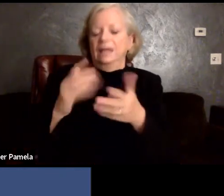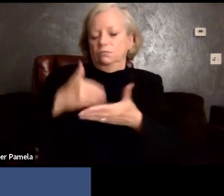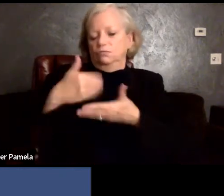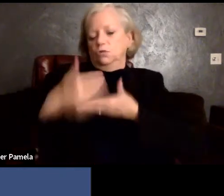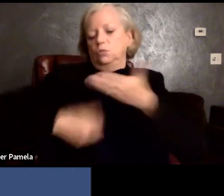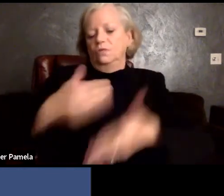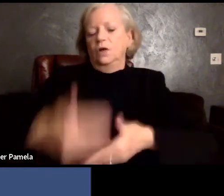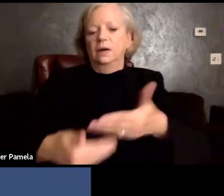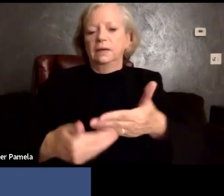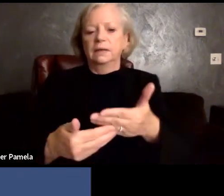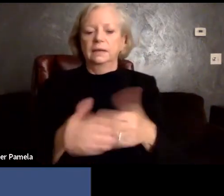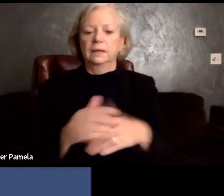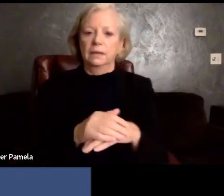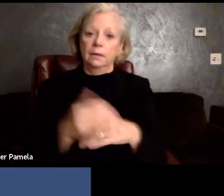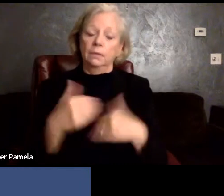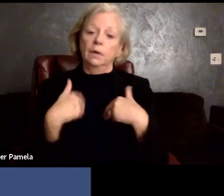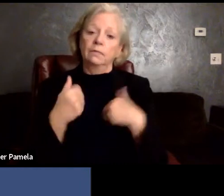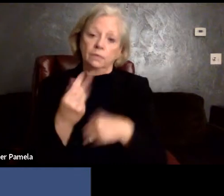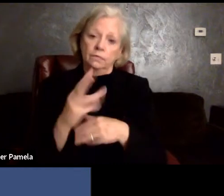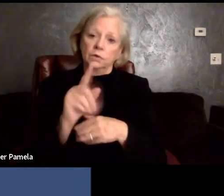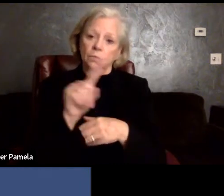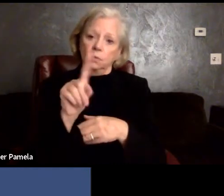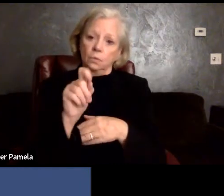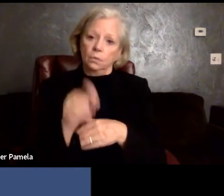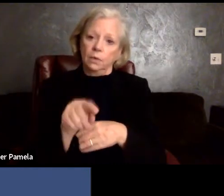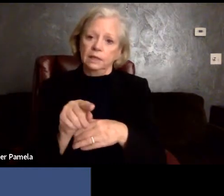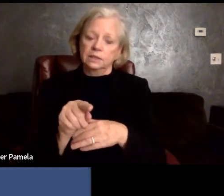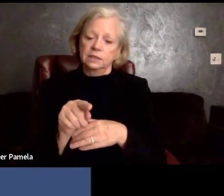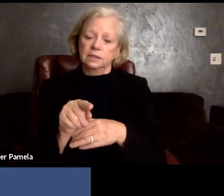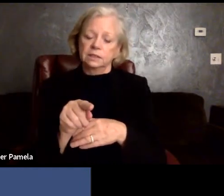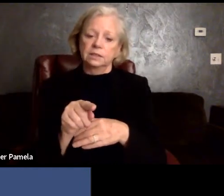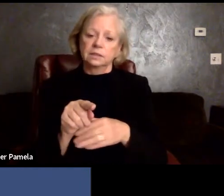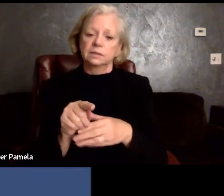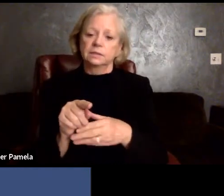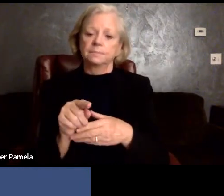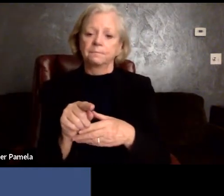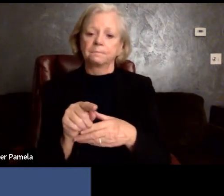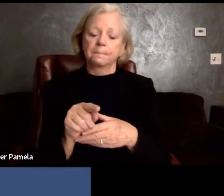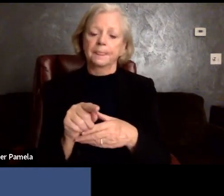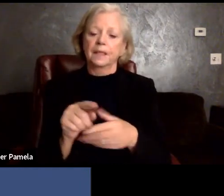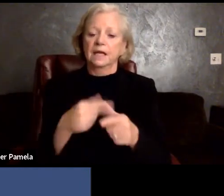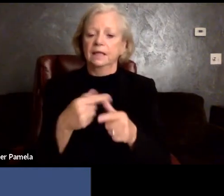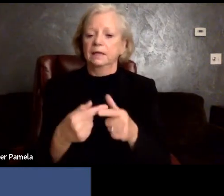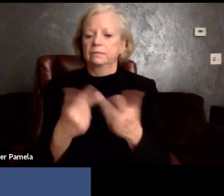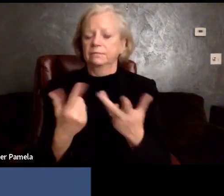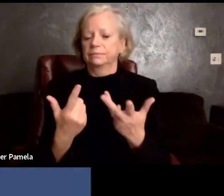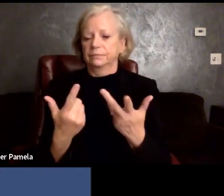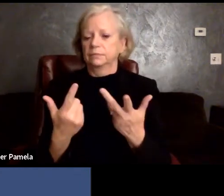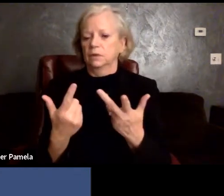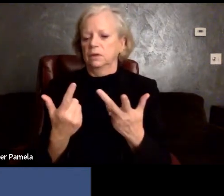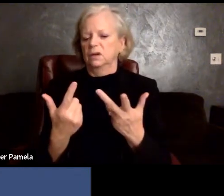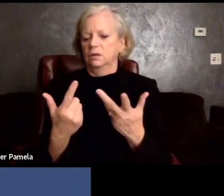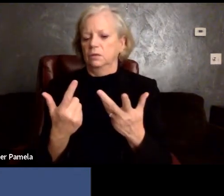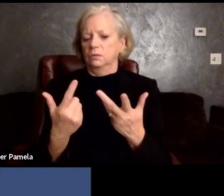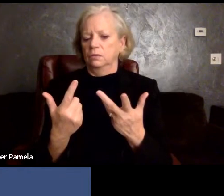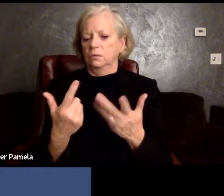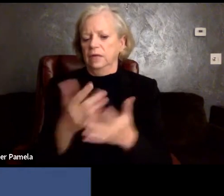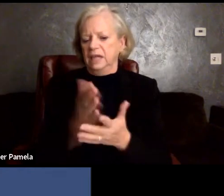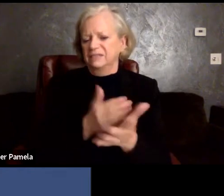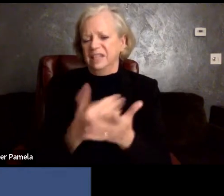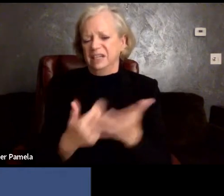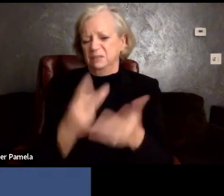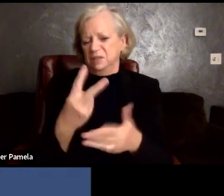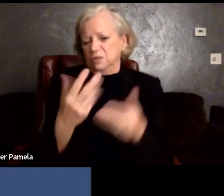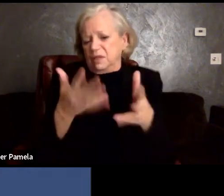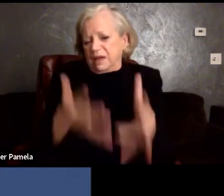we'll have a couple of questions after Tweri's segment, and then go to schools. We have 2 more segments to go. So one more question I think we can